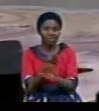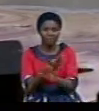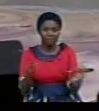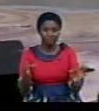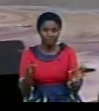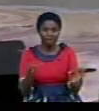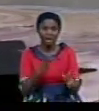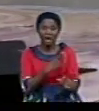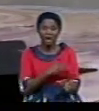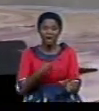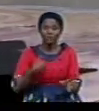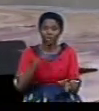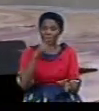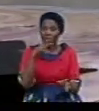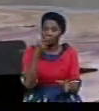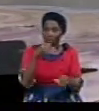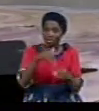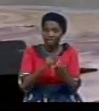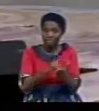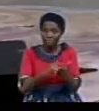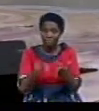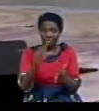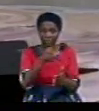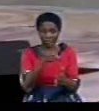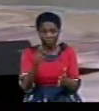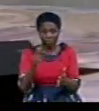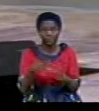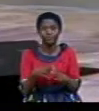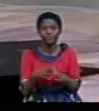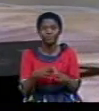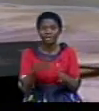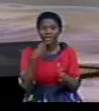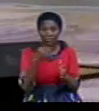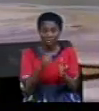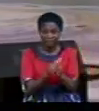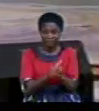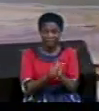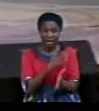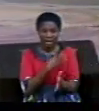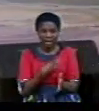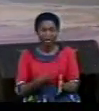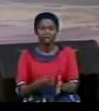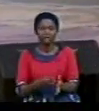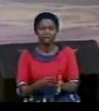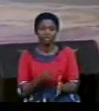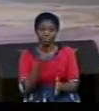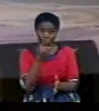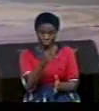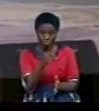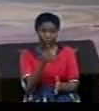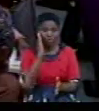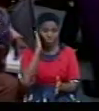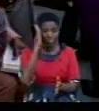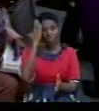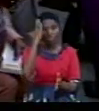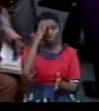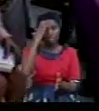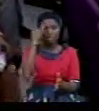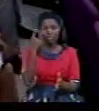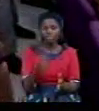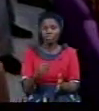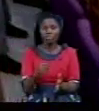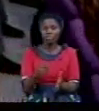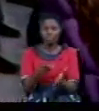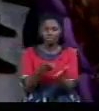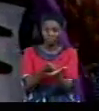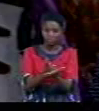told in Versace too it says simplest attitude and you shall know the truth and the truth shall